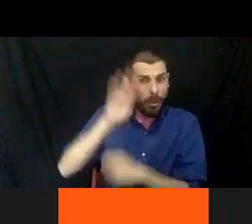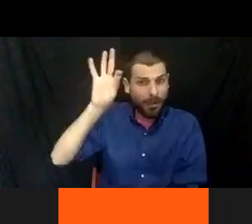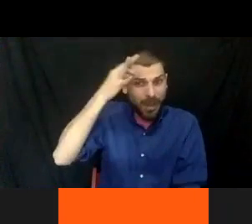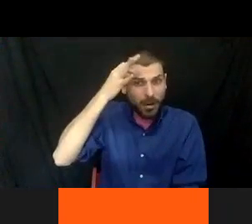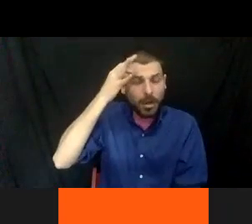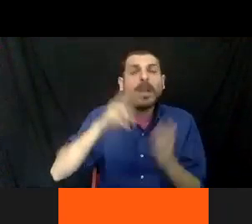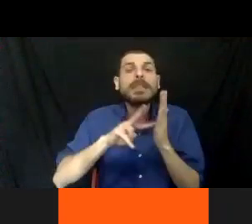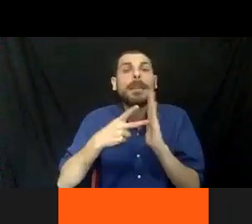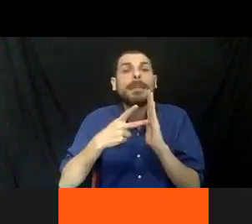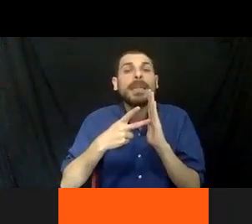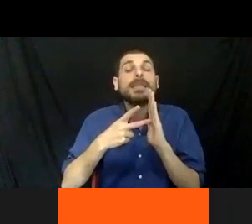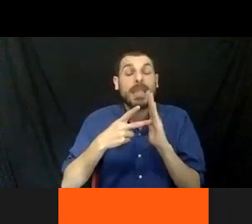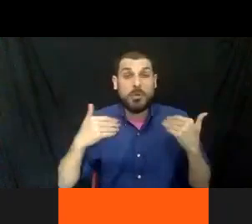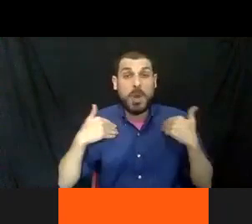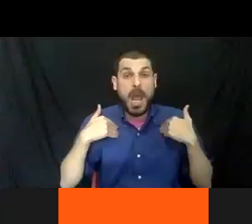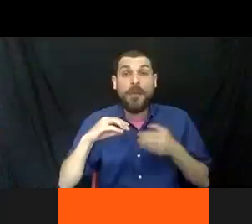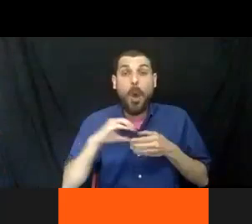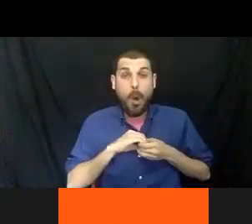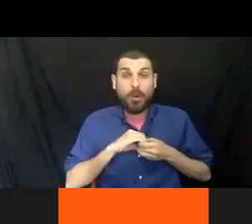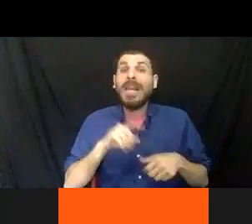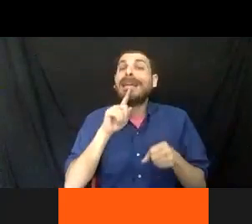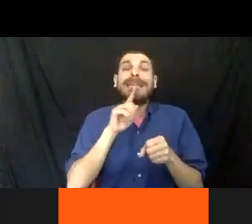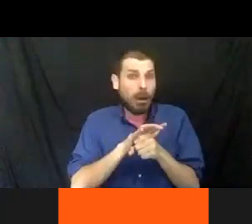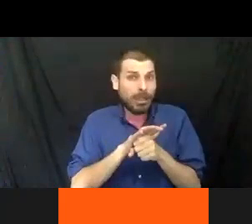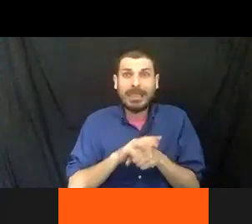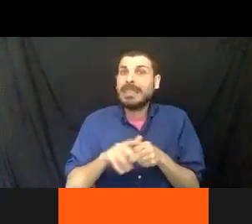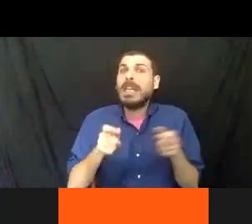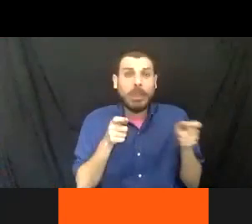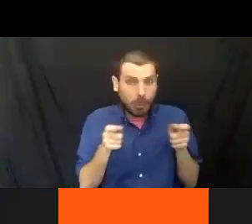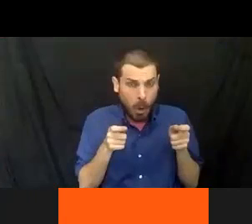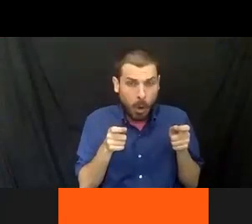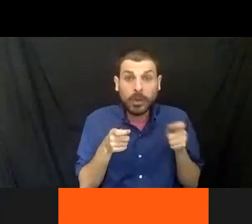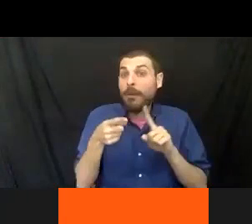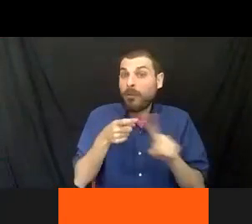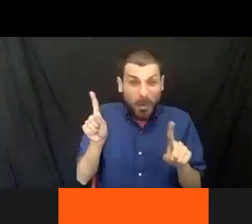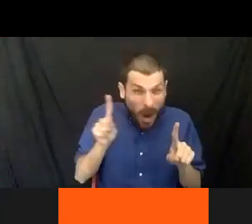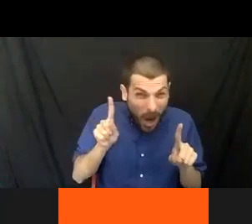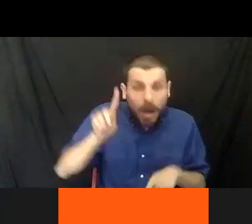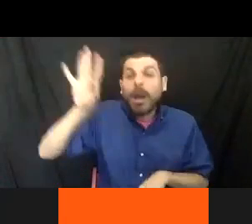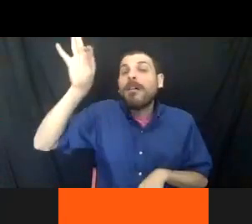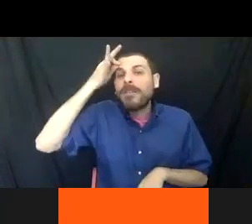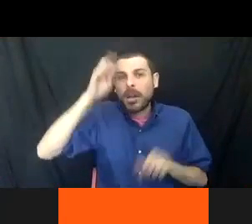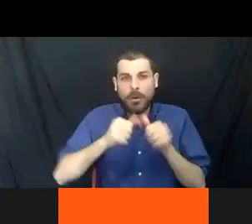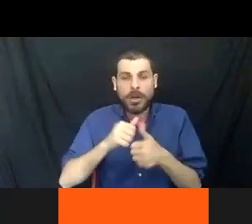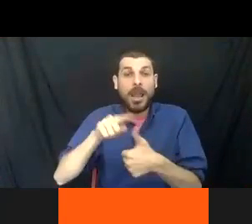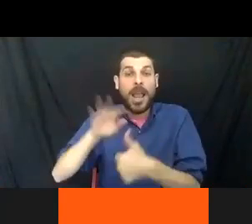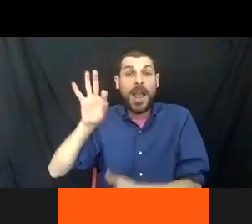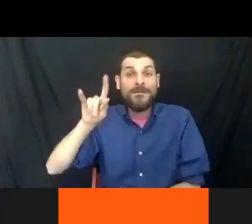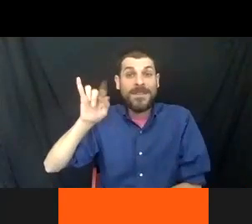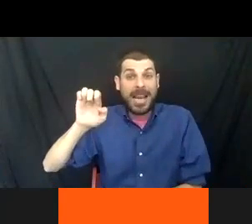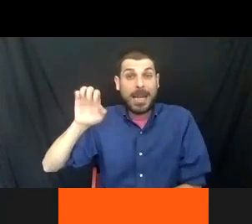purchased, securitized, owned, insured, or guaranteed by the following government agencies: Fannie Mae or Freddie